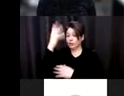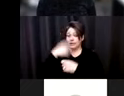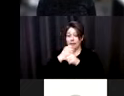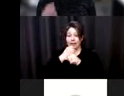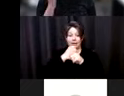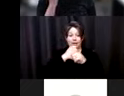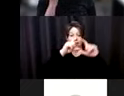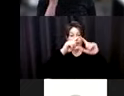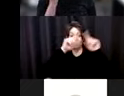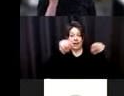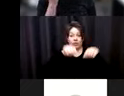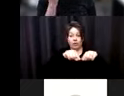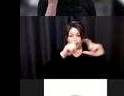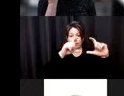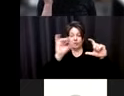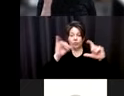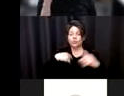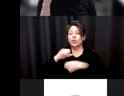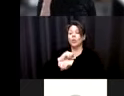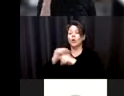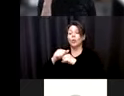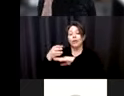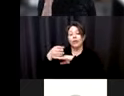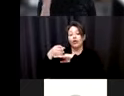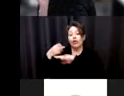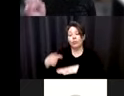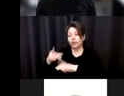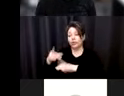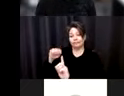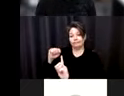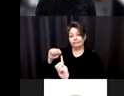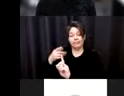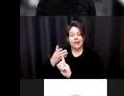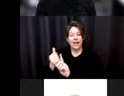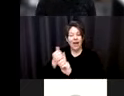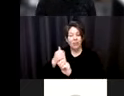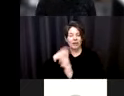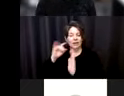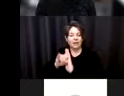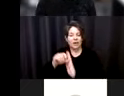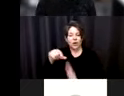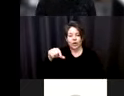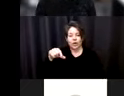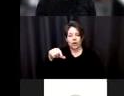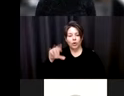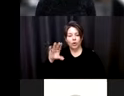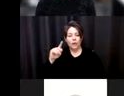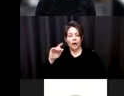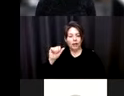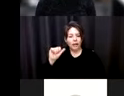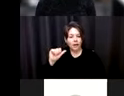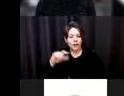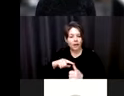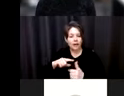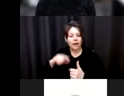so I worked with a carpenter who helped me identify Kumala, bird's eye maple, yellow